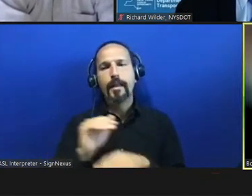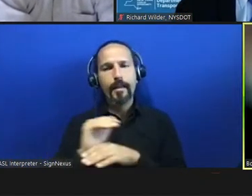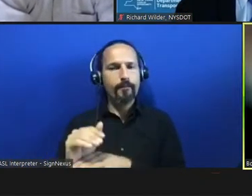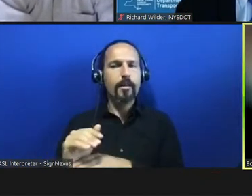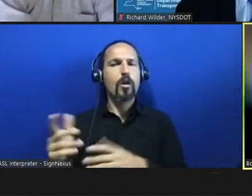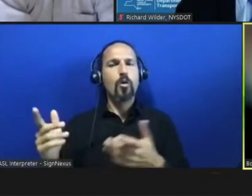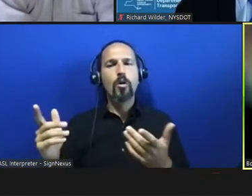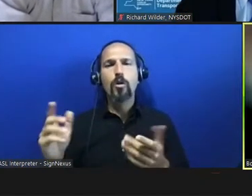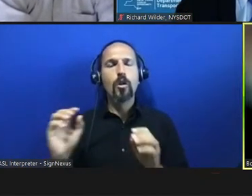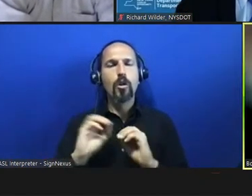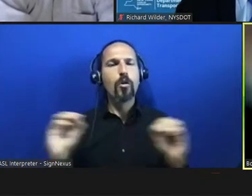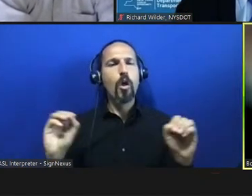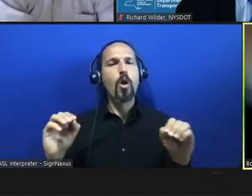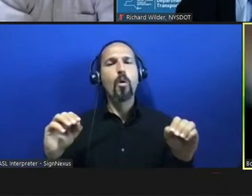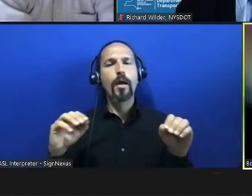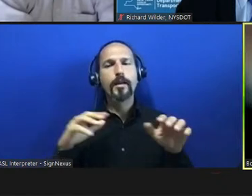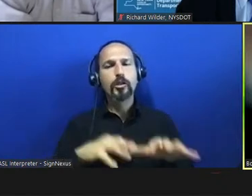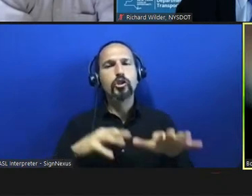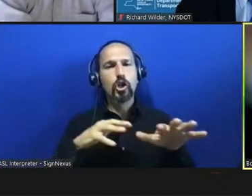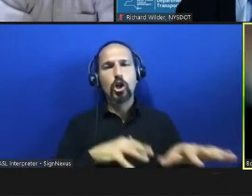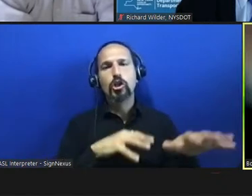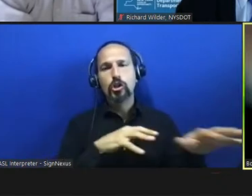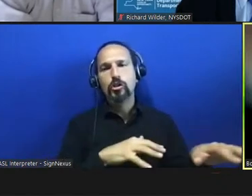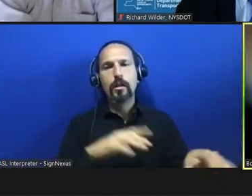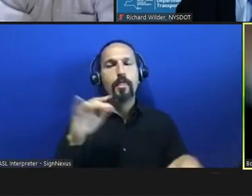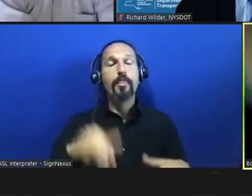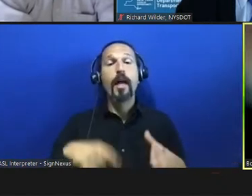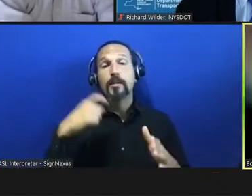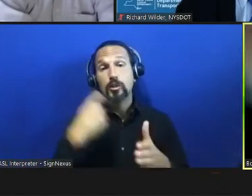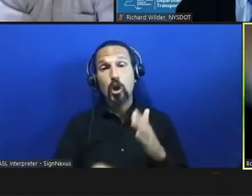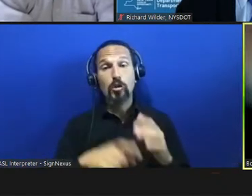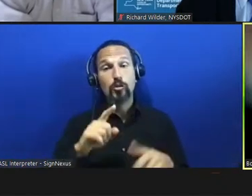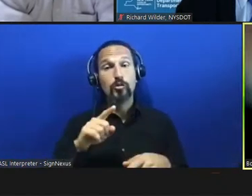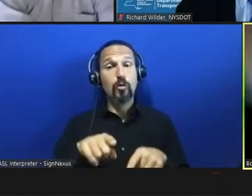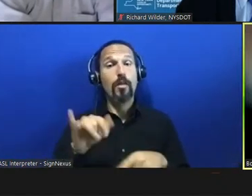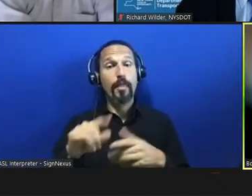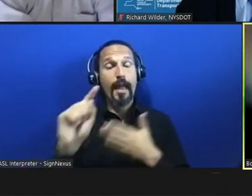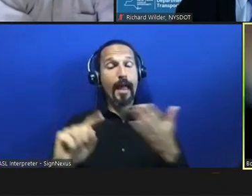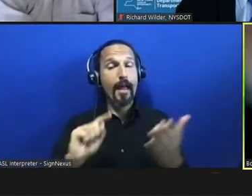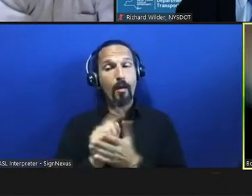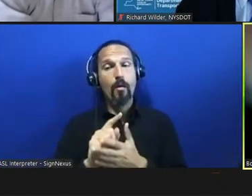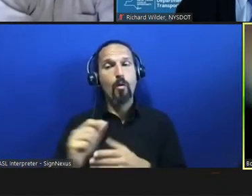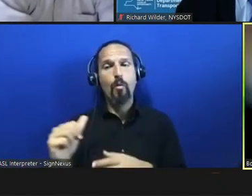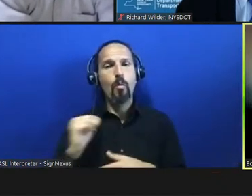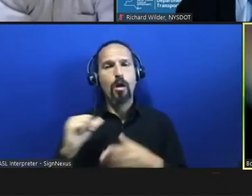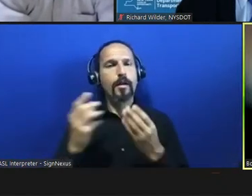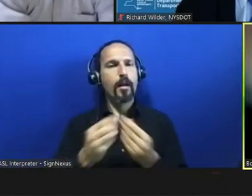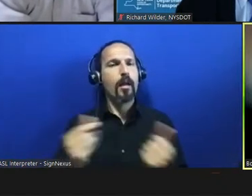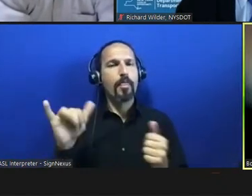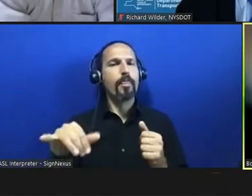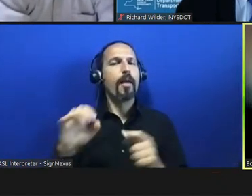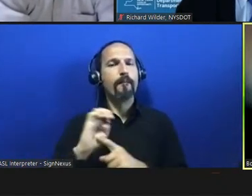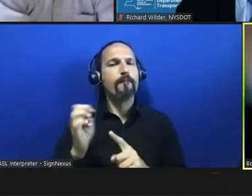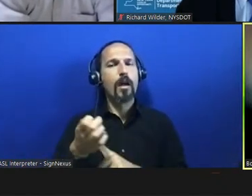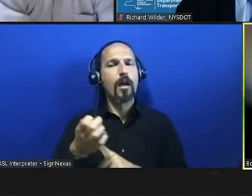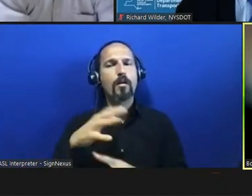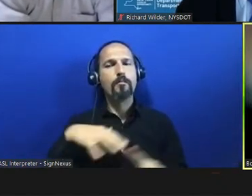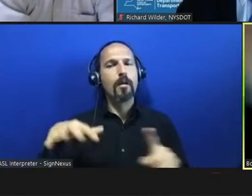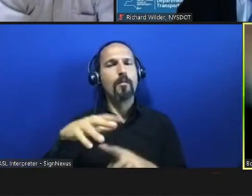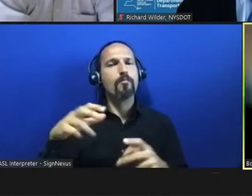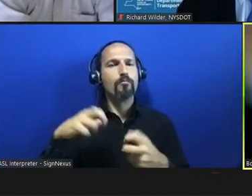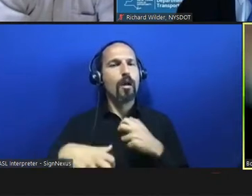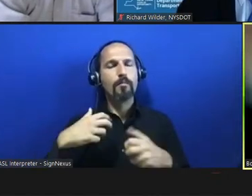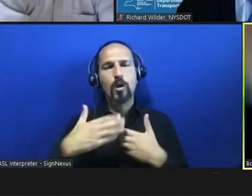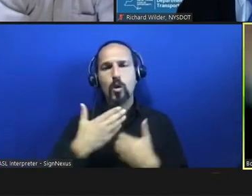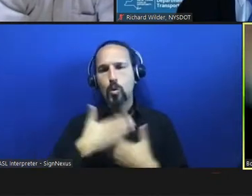there is no congestion and a toll during those hours will not cure an environmental problem that does